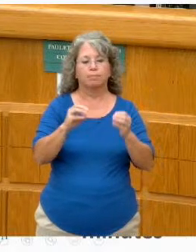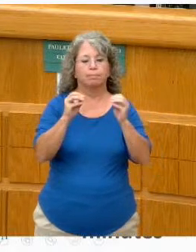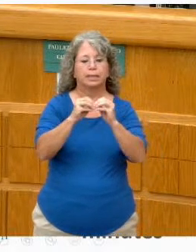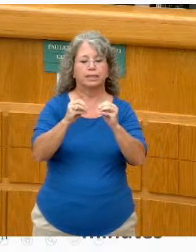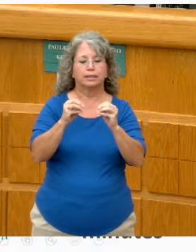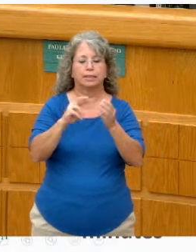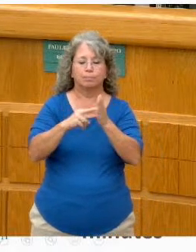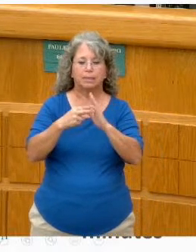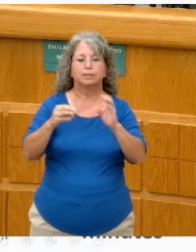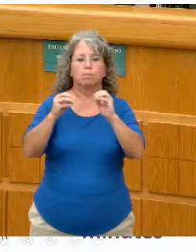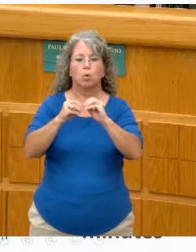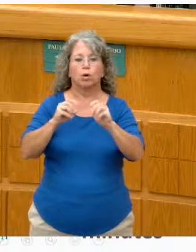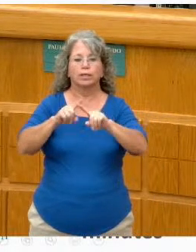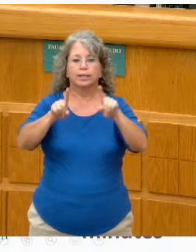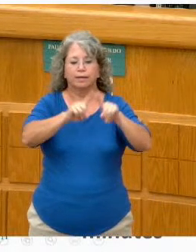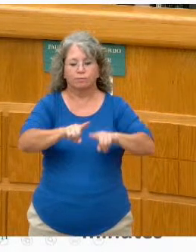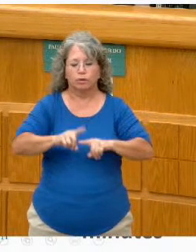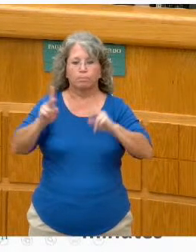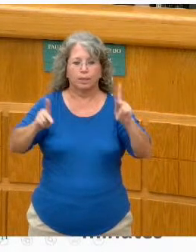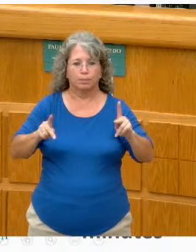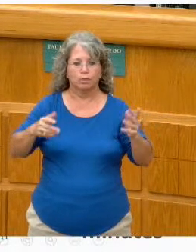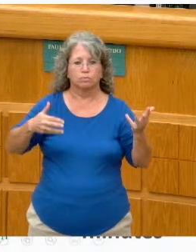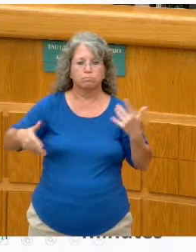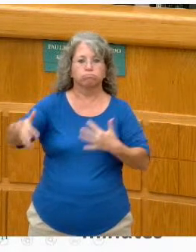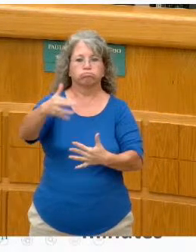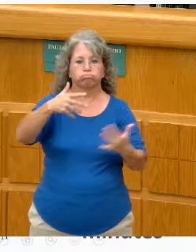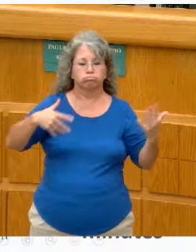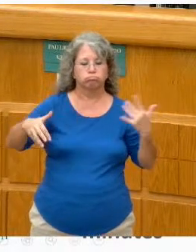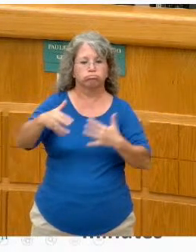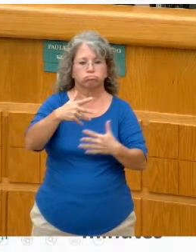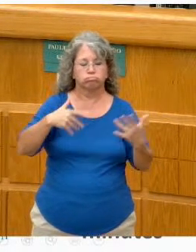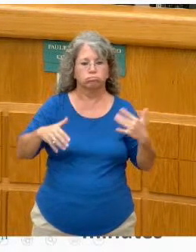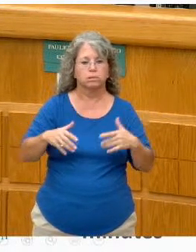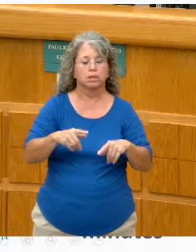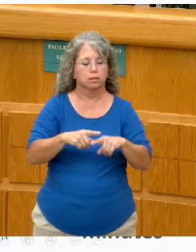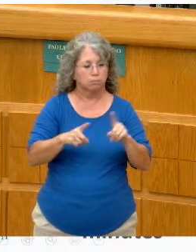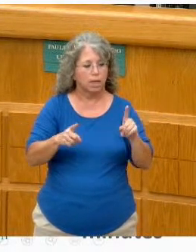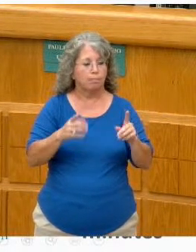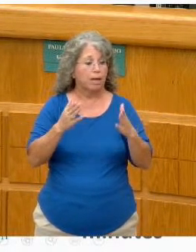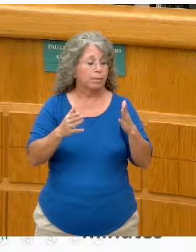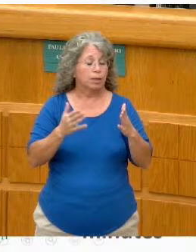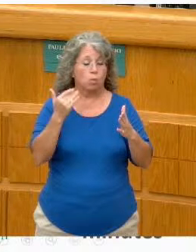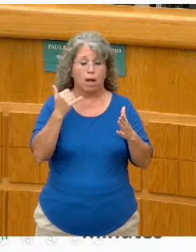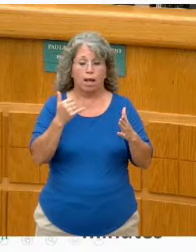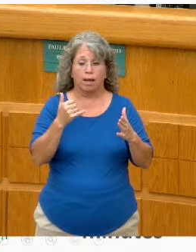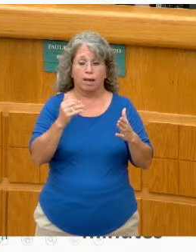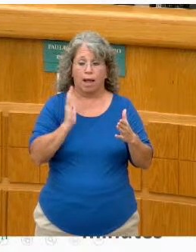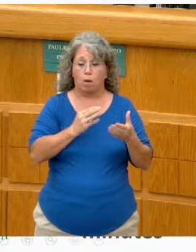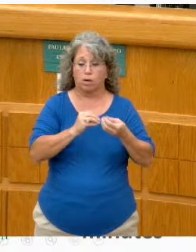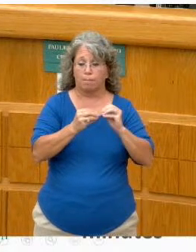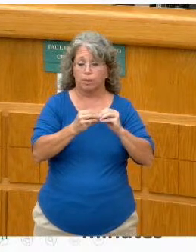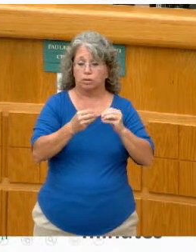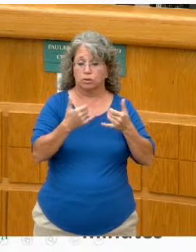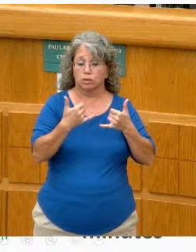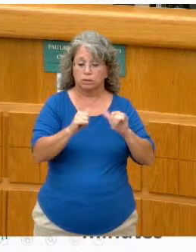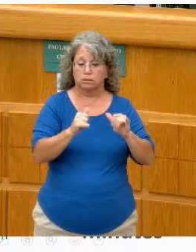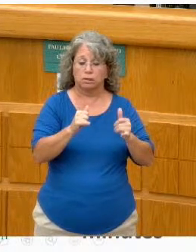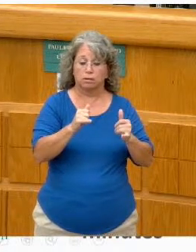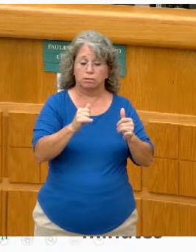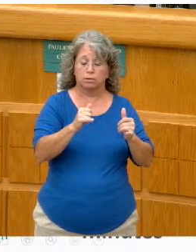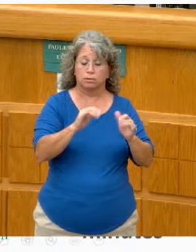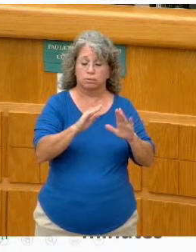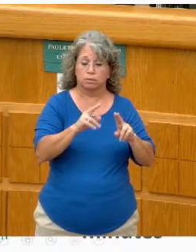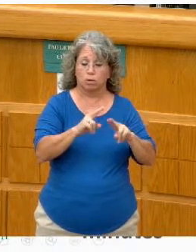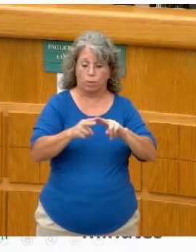increase in the number of cases. Masks, hygiene, social distancing, that could account for why this is increasing, but